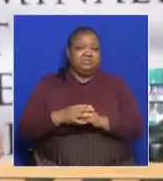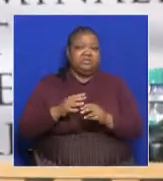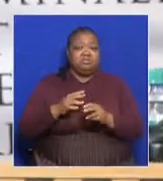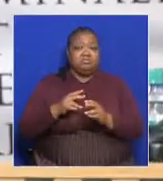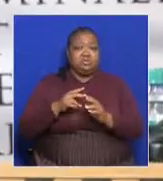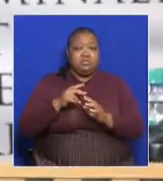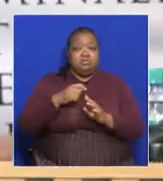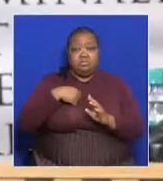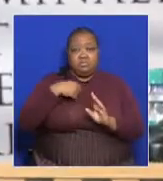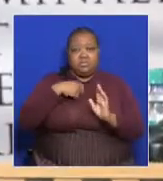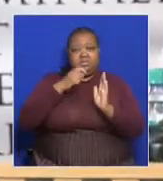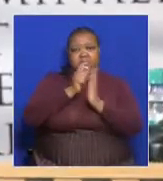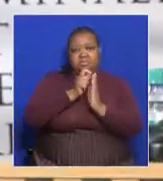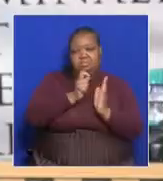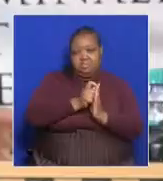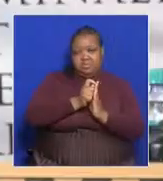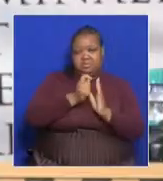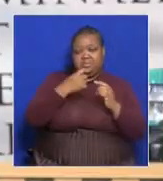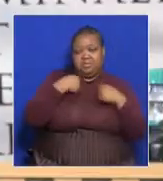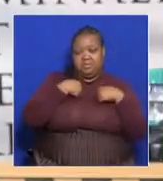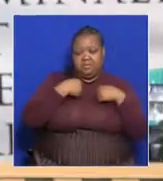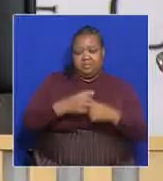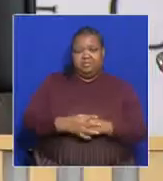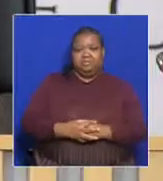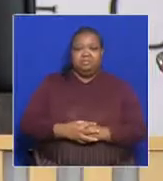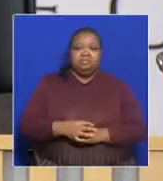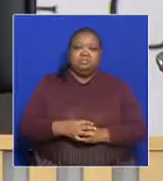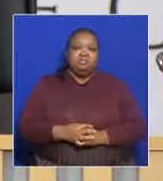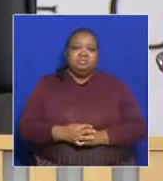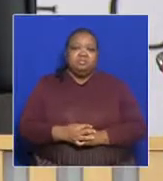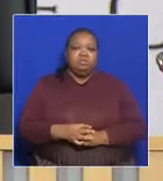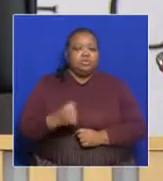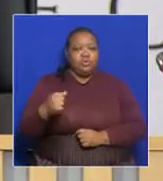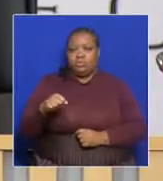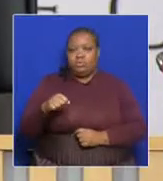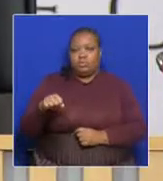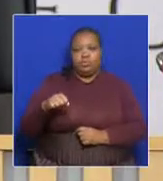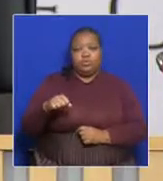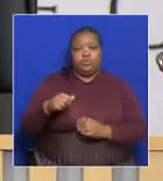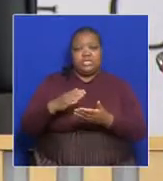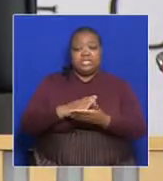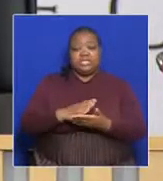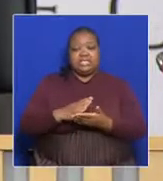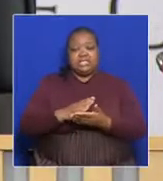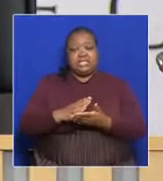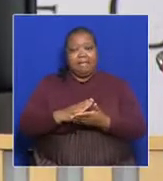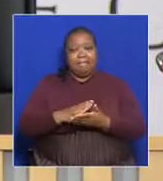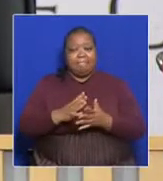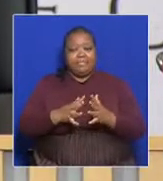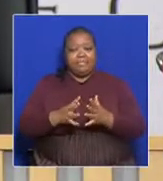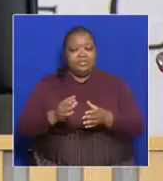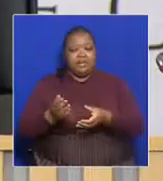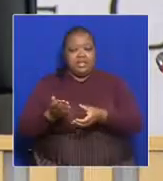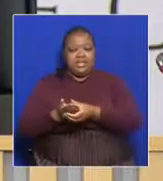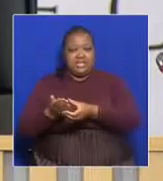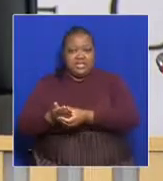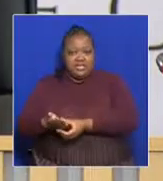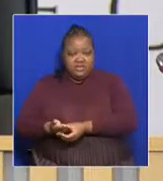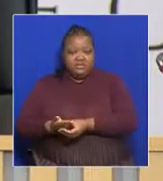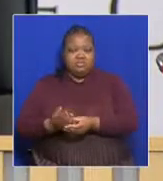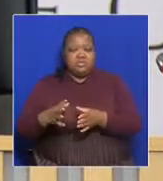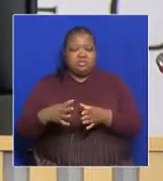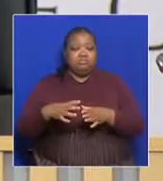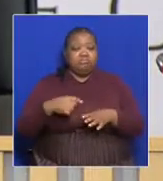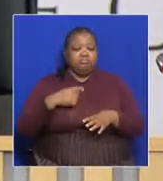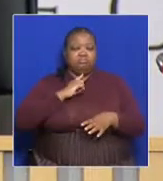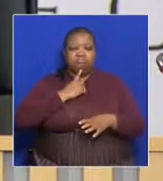Okay. Now, Oh, no, sorry. I prepared some of it. I see it's a mixture here, Commissioner. Yes. I don't want to mislead you. There's some other slides